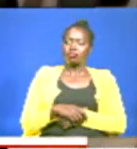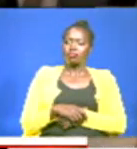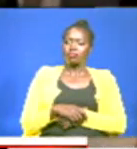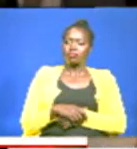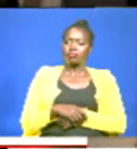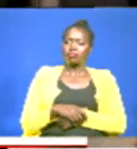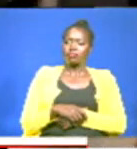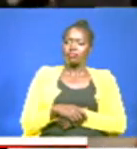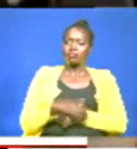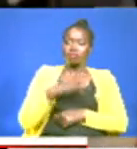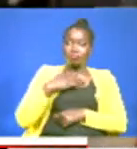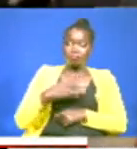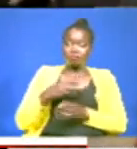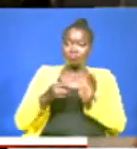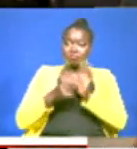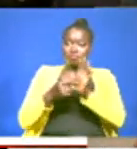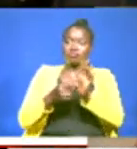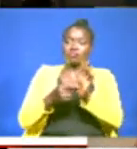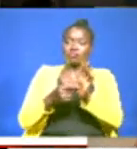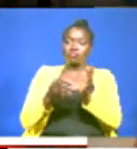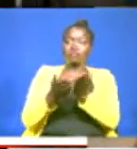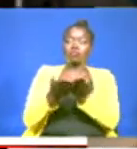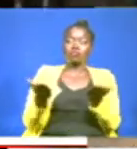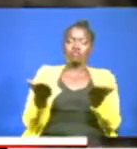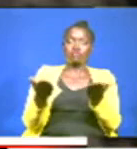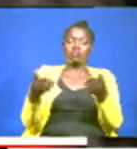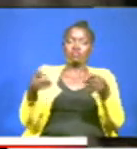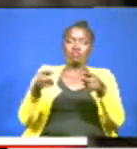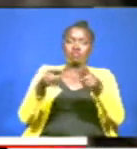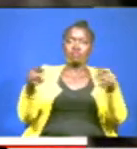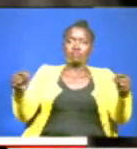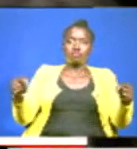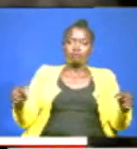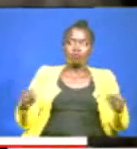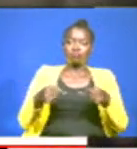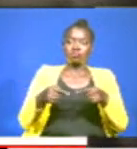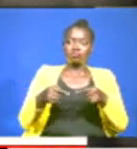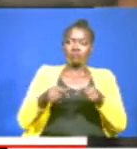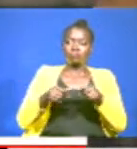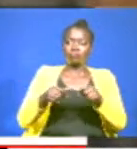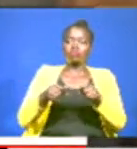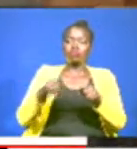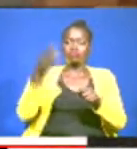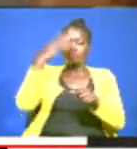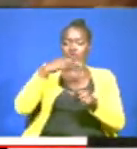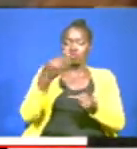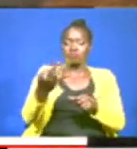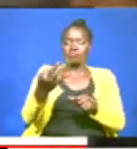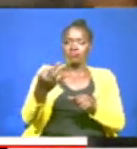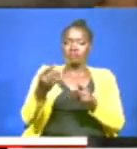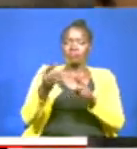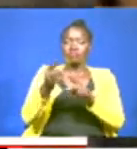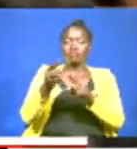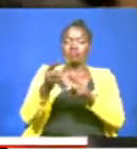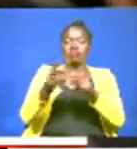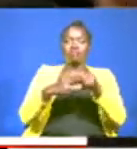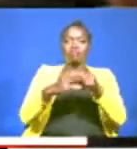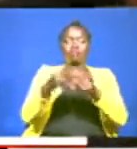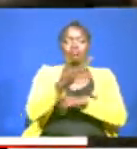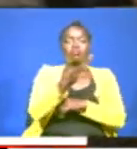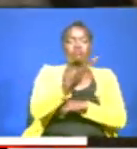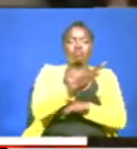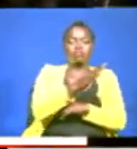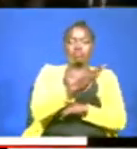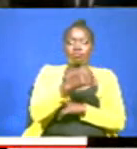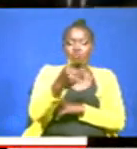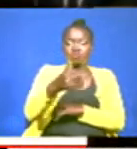His body displayed on an open casket, an exercise that will go on for 3 days until 7 p.m. each evening.